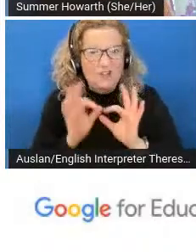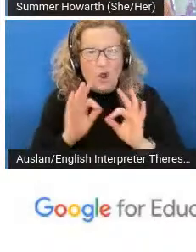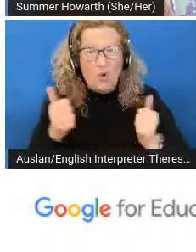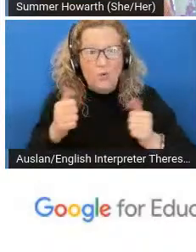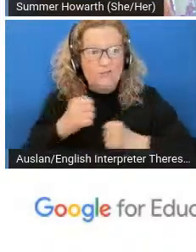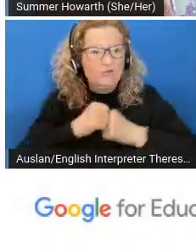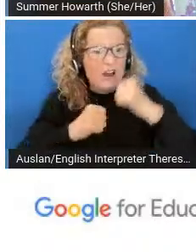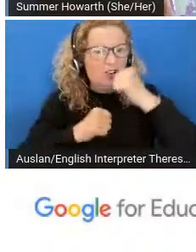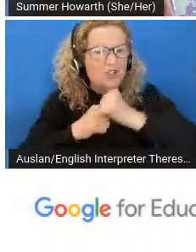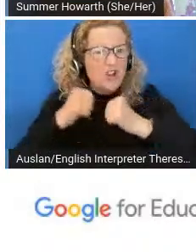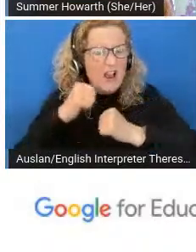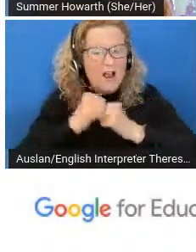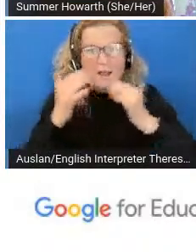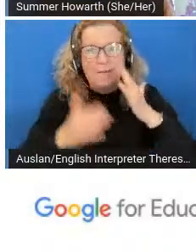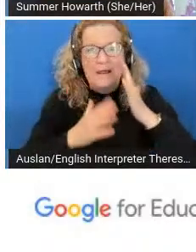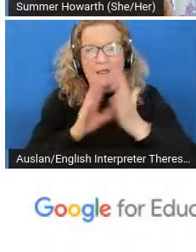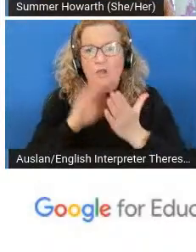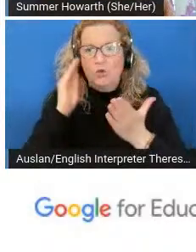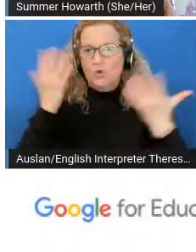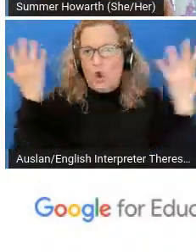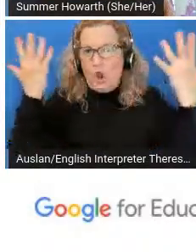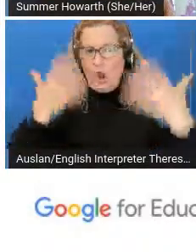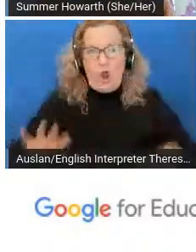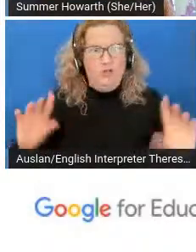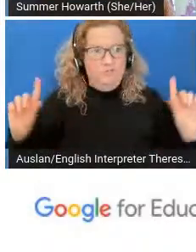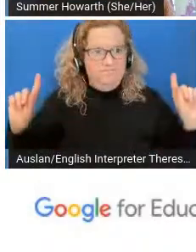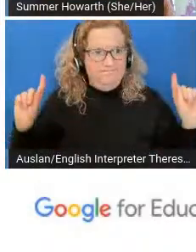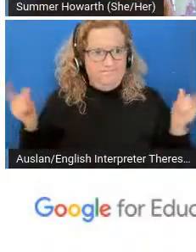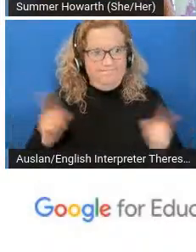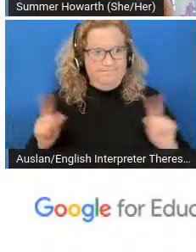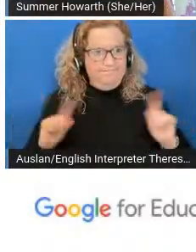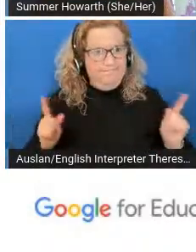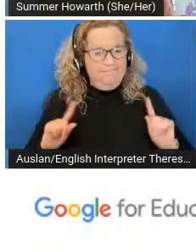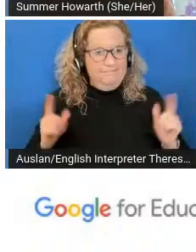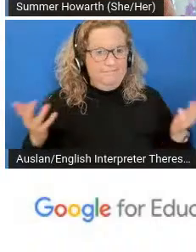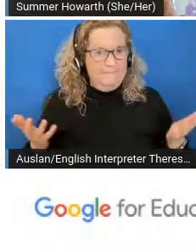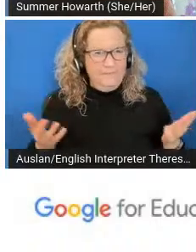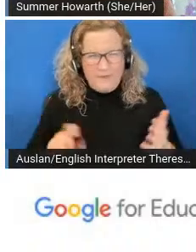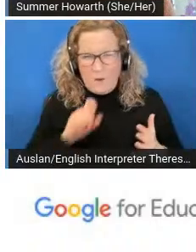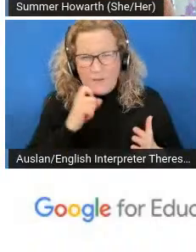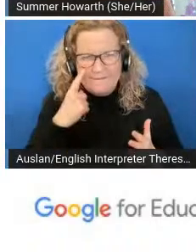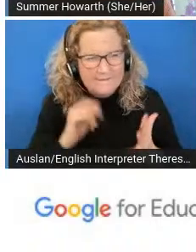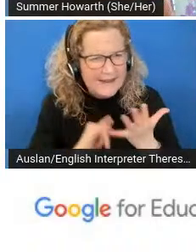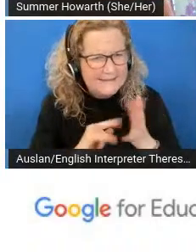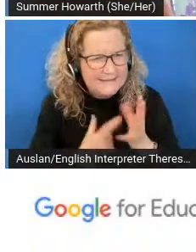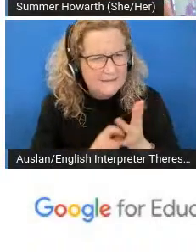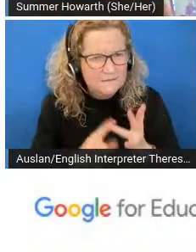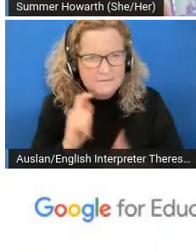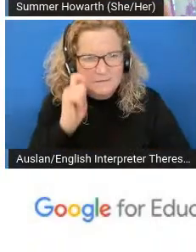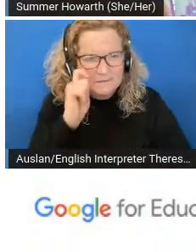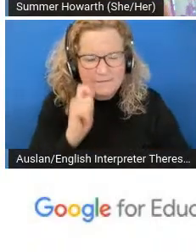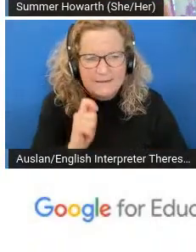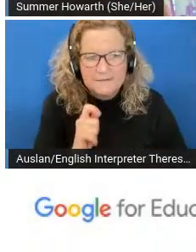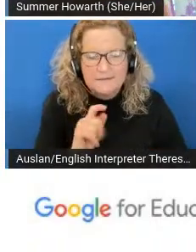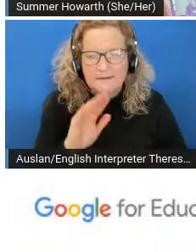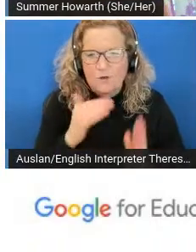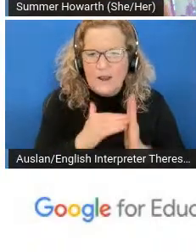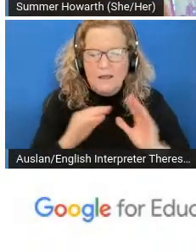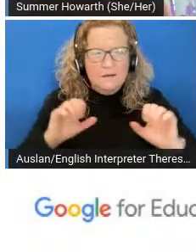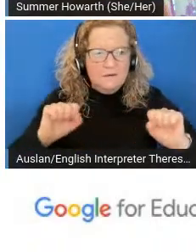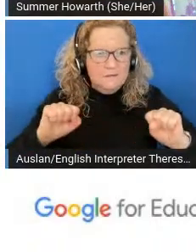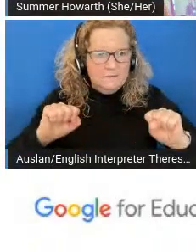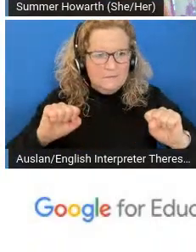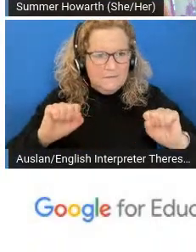really valid point. I am at some point going to find Saru Briley, but I am going to give up on him for a moment. All right,